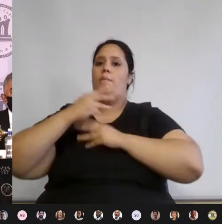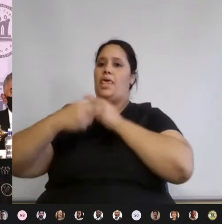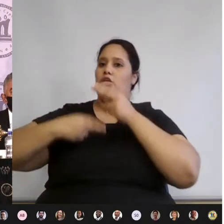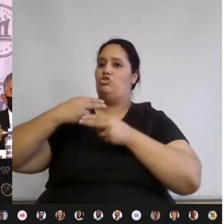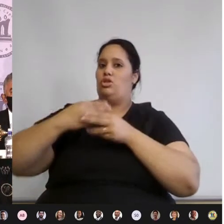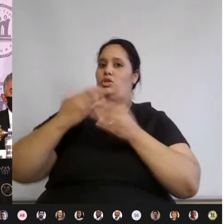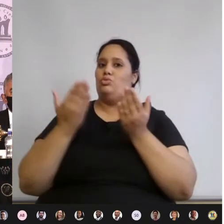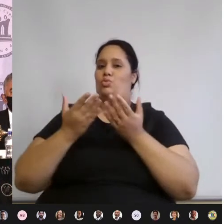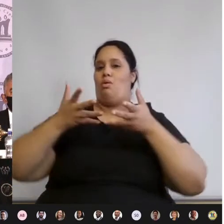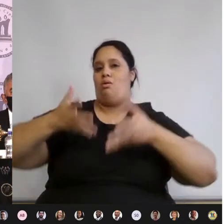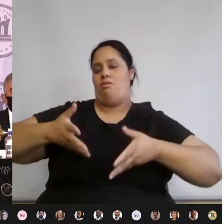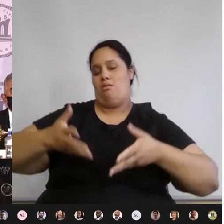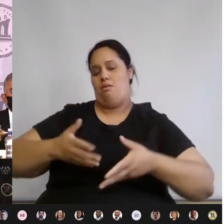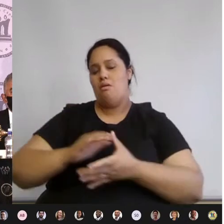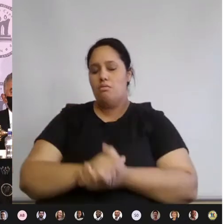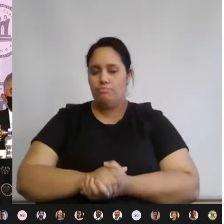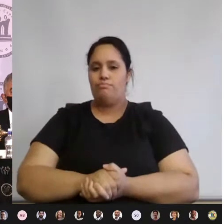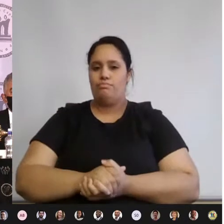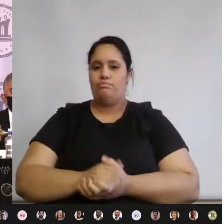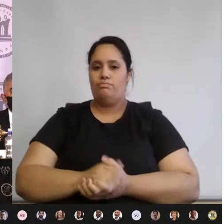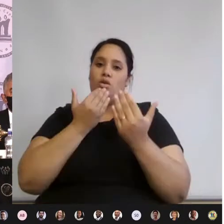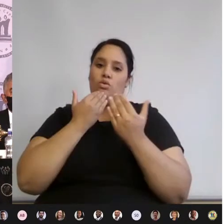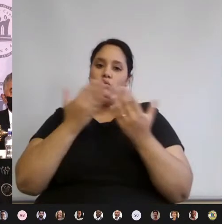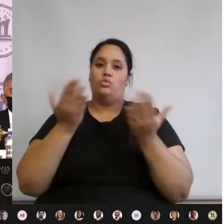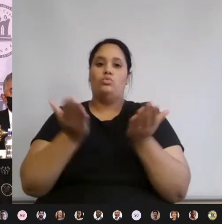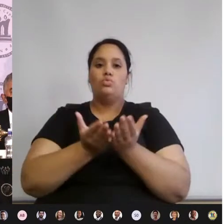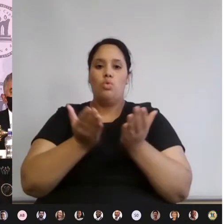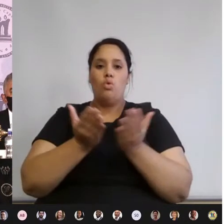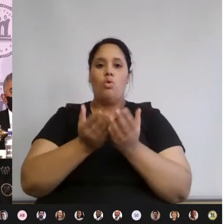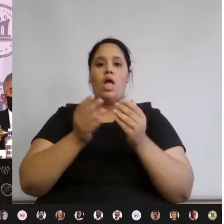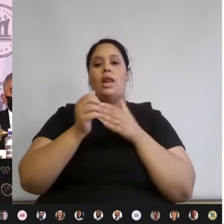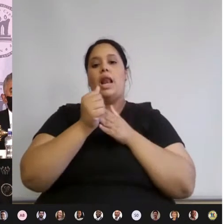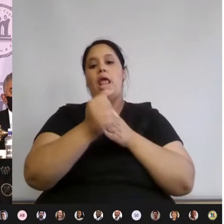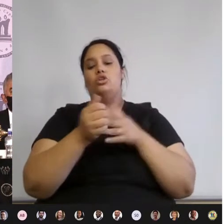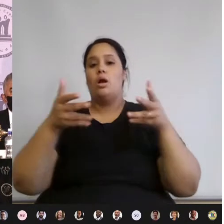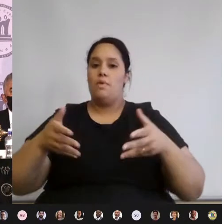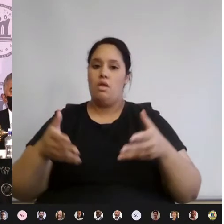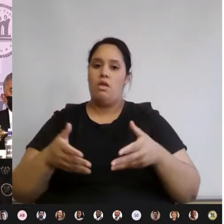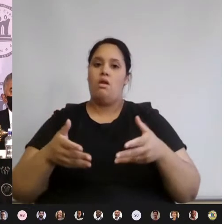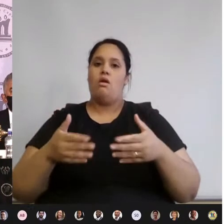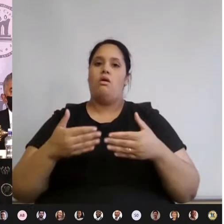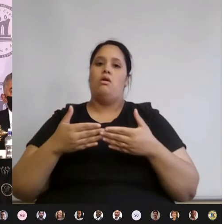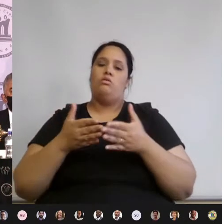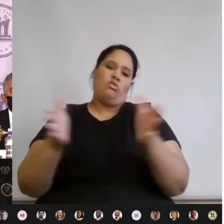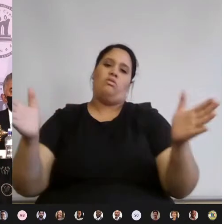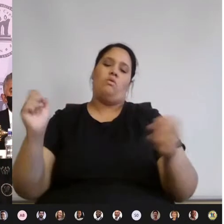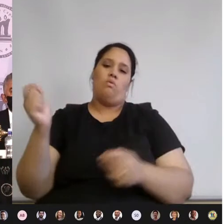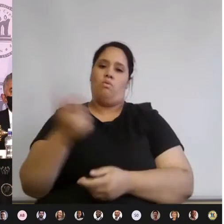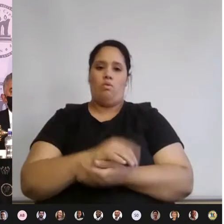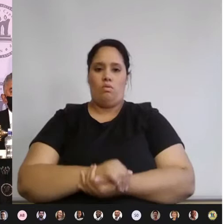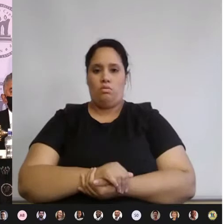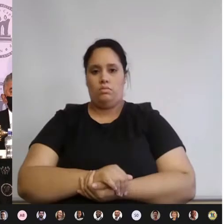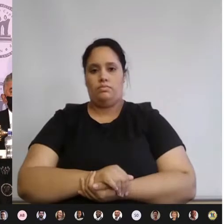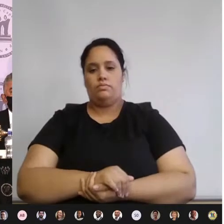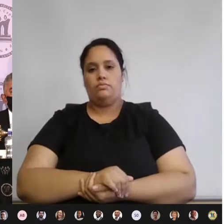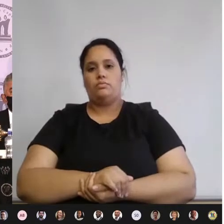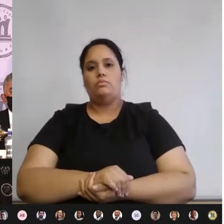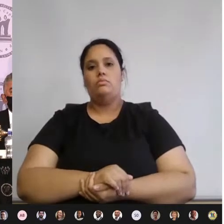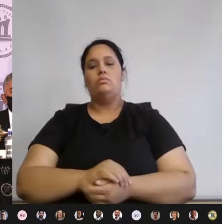here. So thank you very much to the school and the leadership here in general. To the Moravian